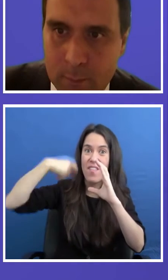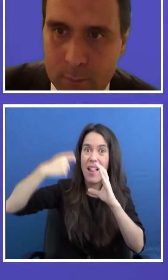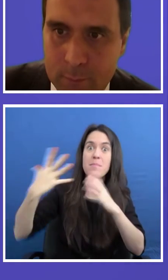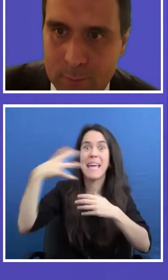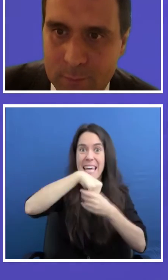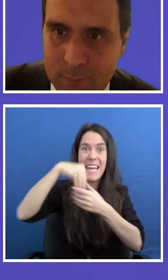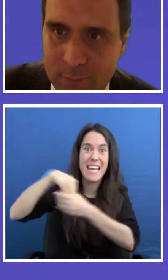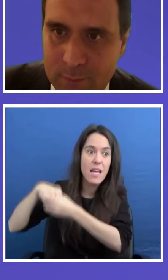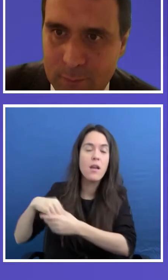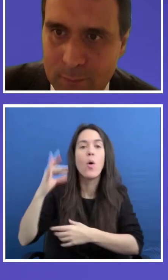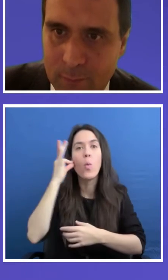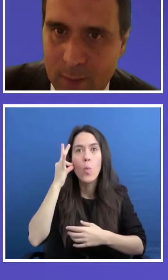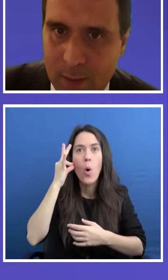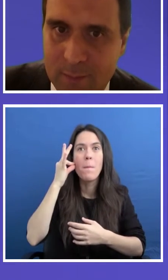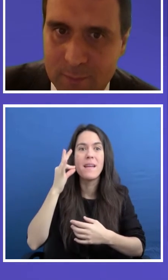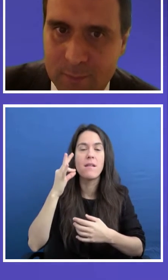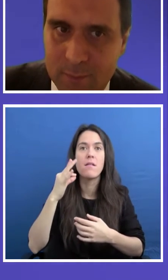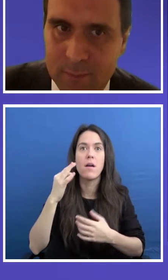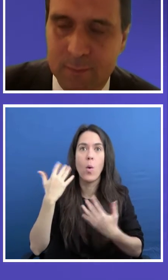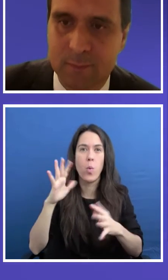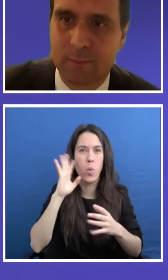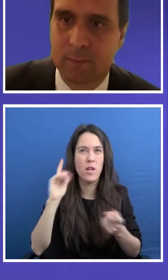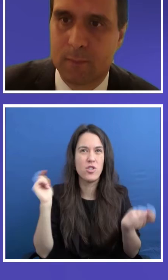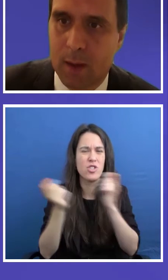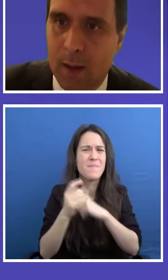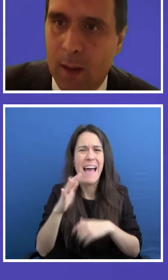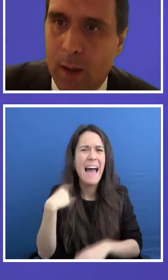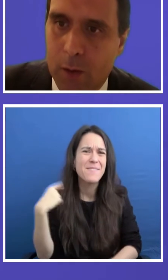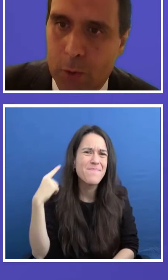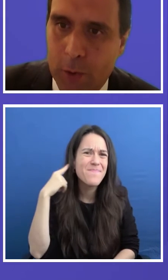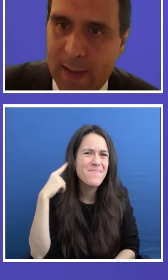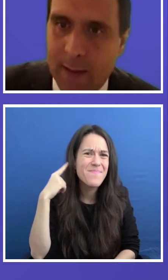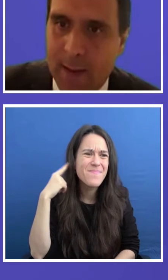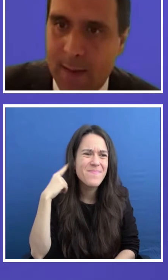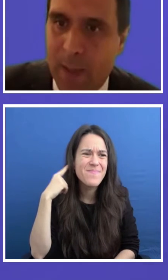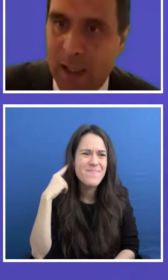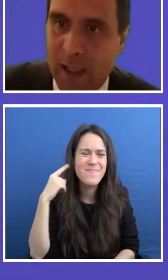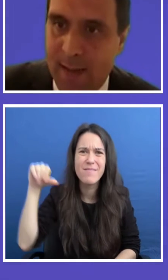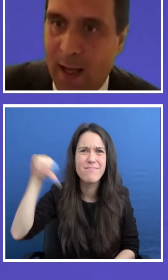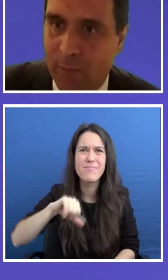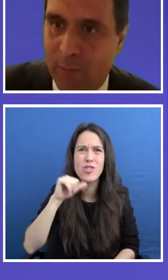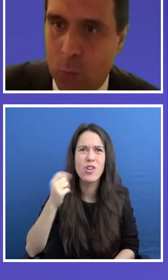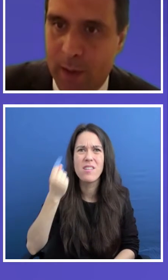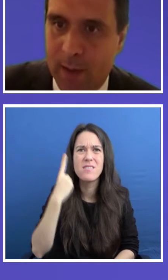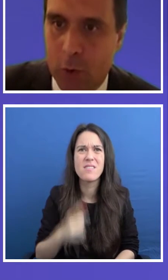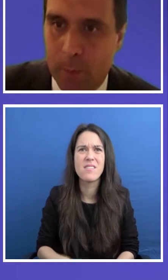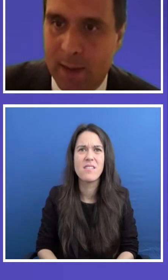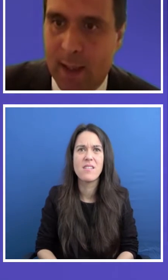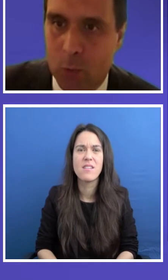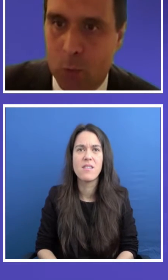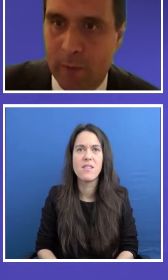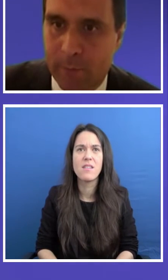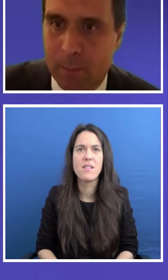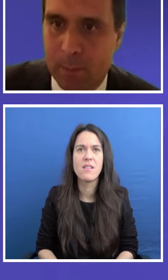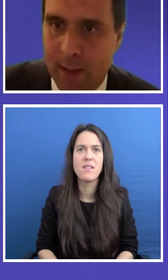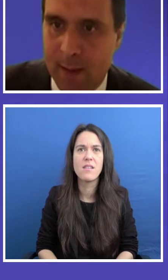bad? Sorry, I acoustically don't understand the last part of the question. Do you think that by just having women in the media